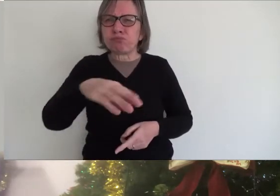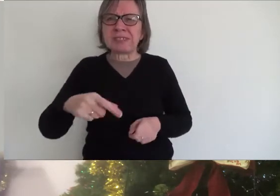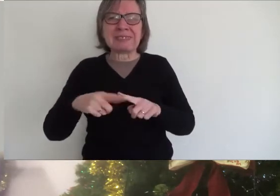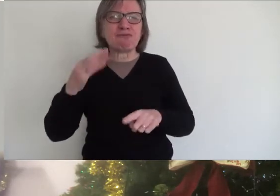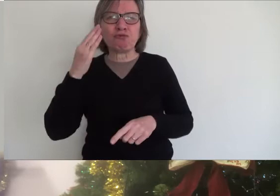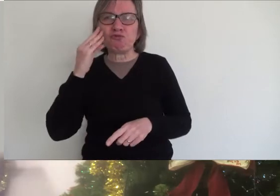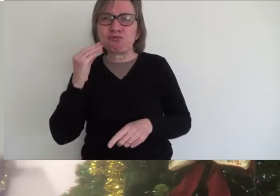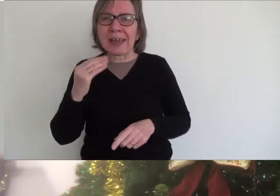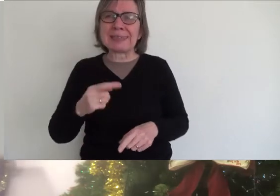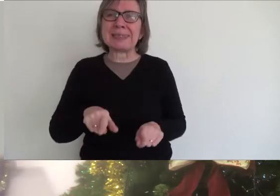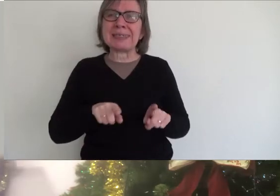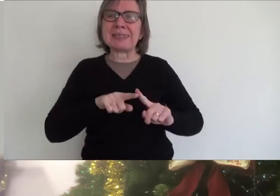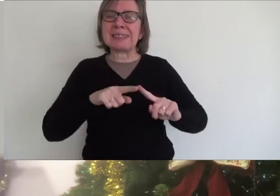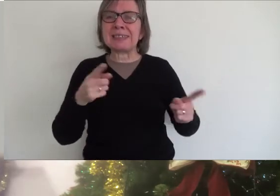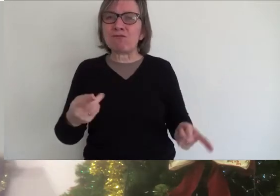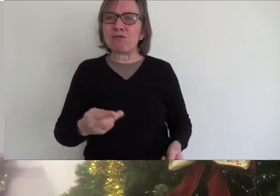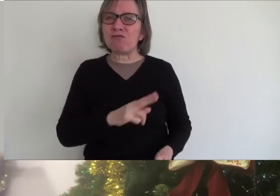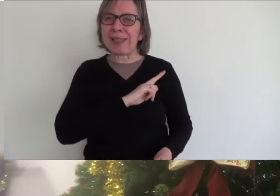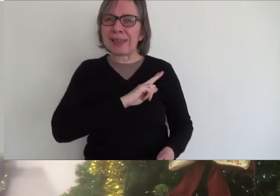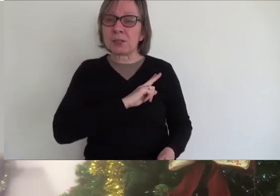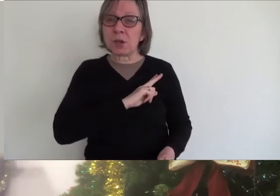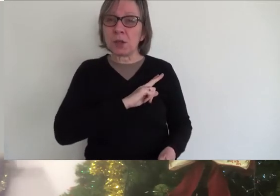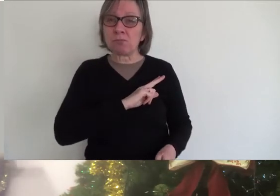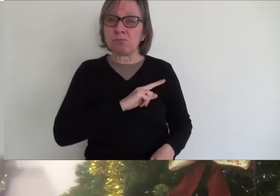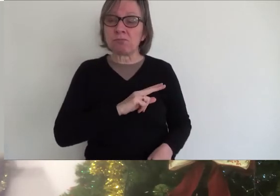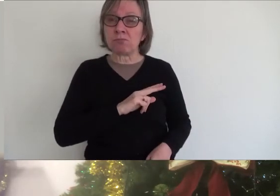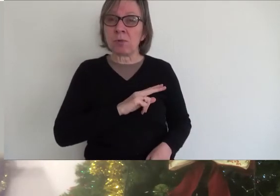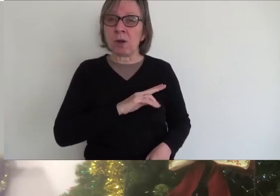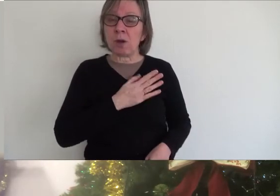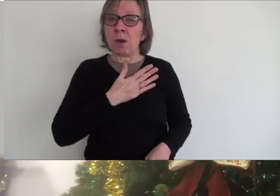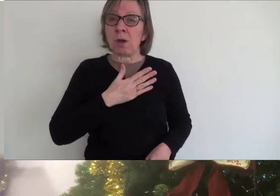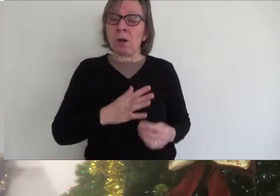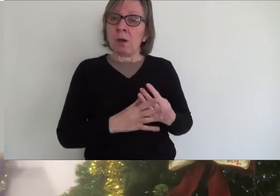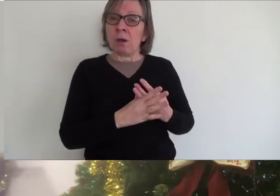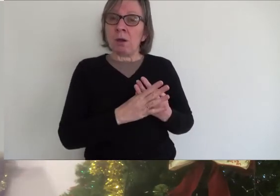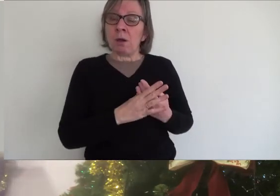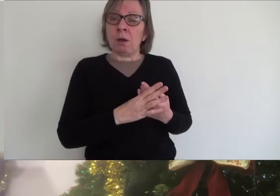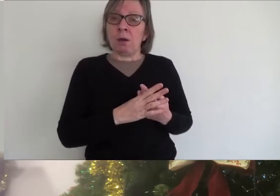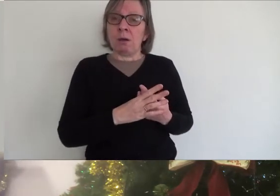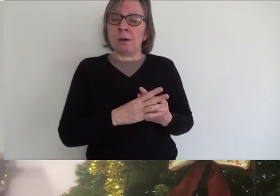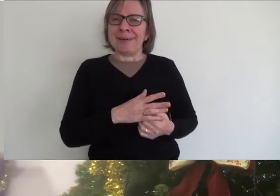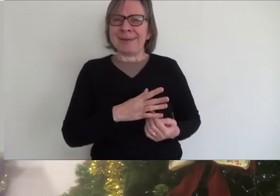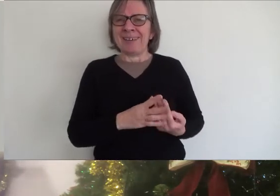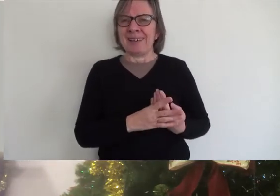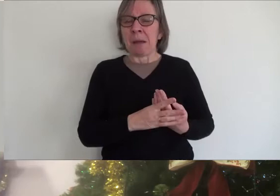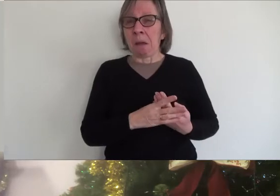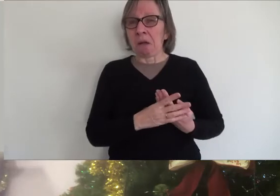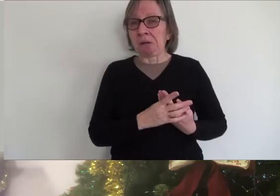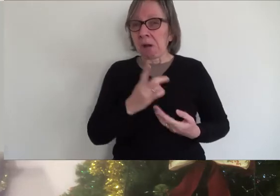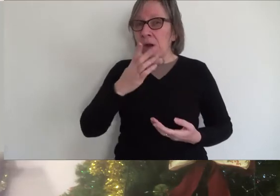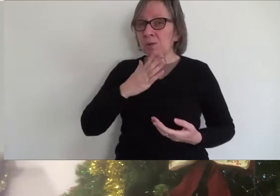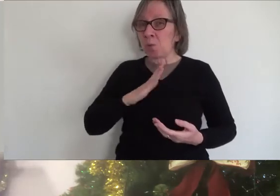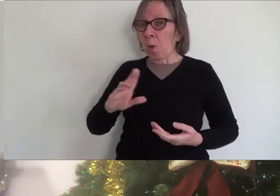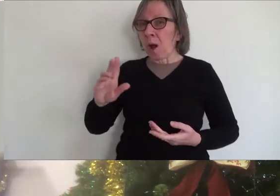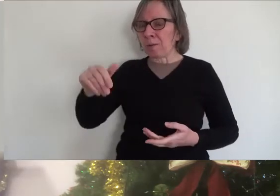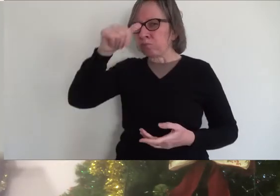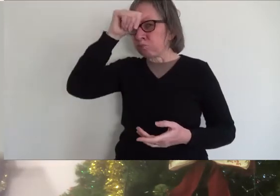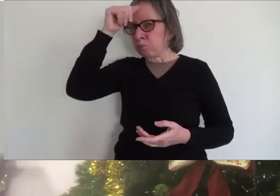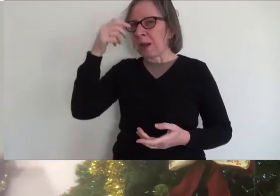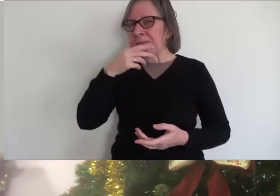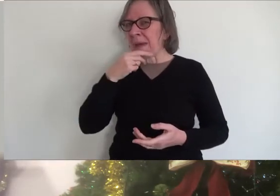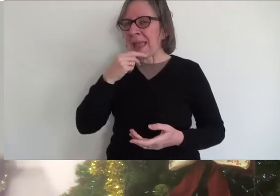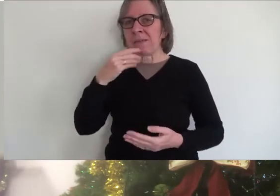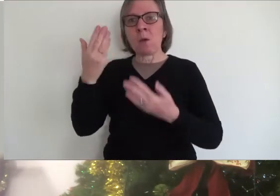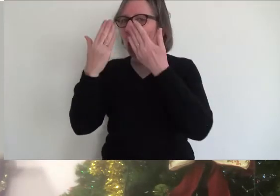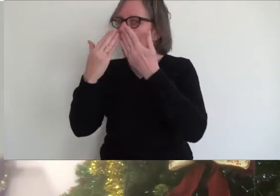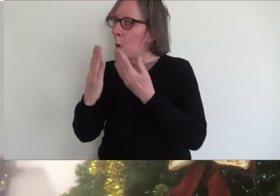reached out to pagan priests, clearly identified and understood as sinners, and yet God